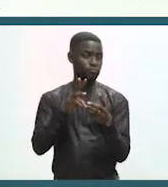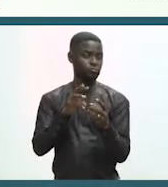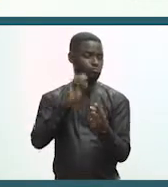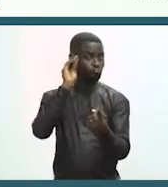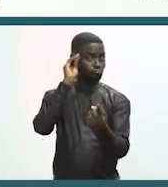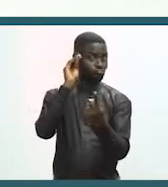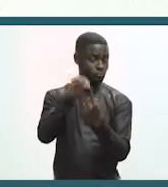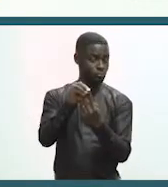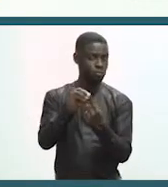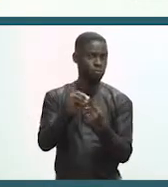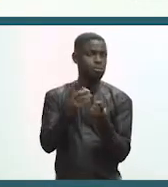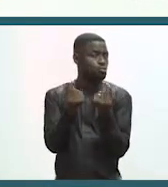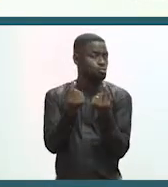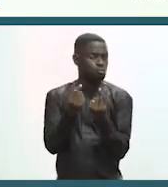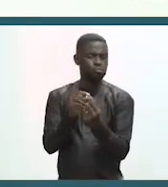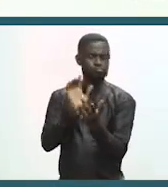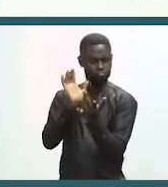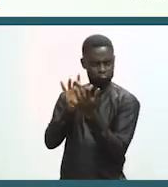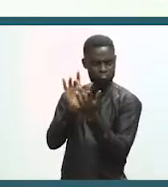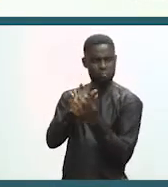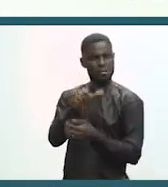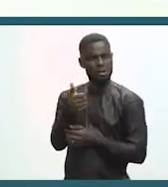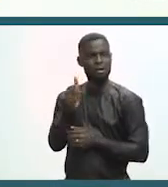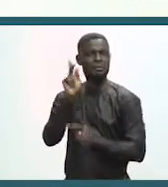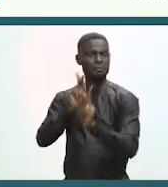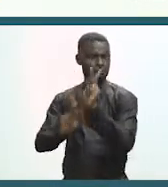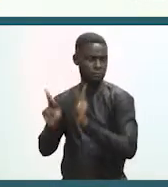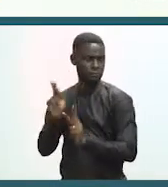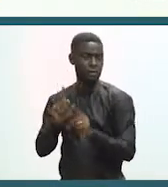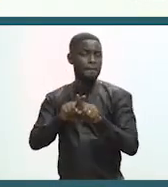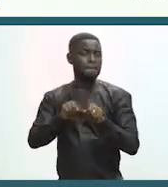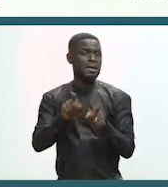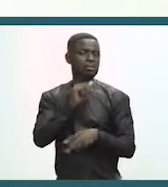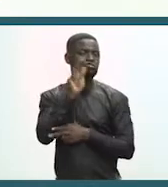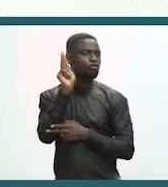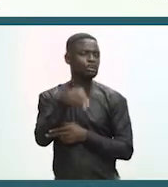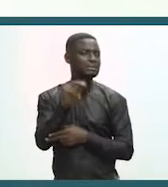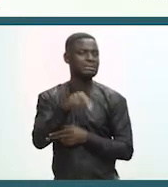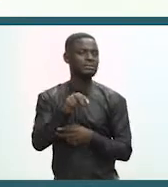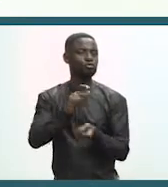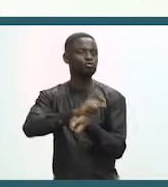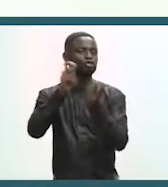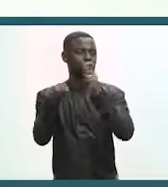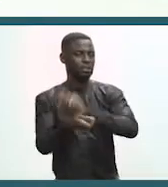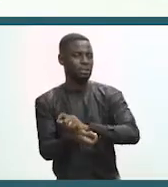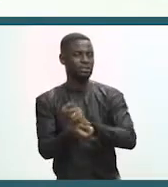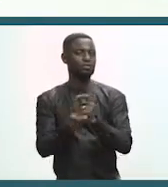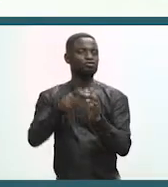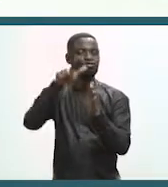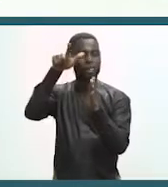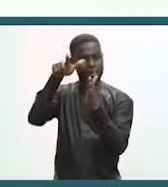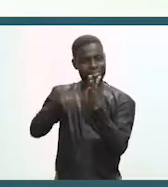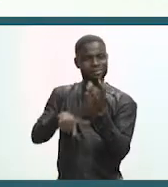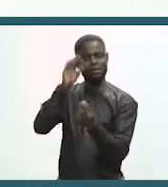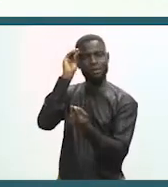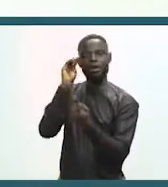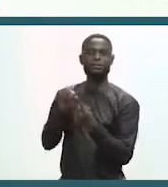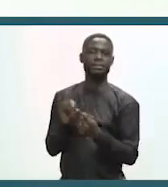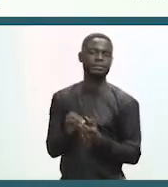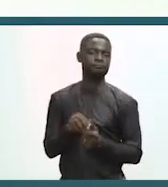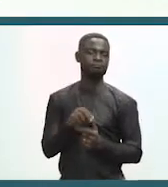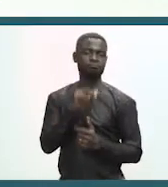role, just consult. But you may not need to defer to a lesser